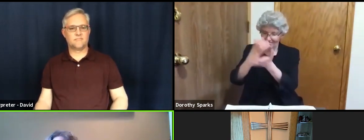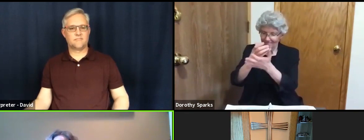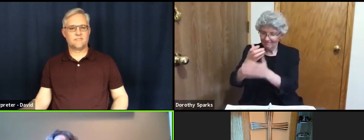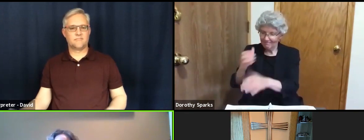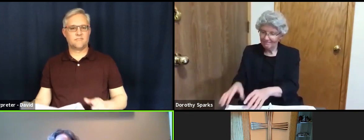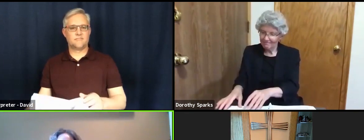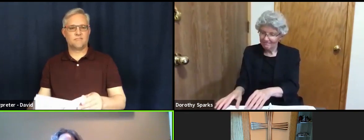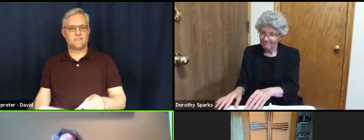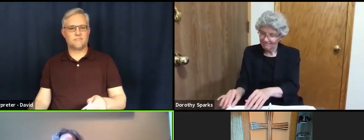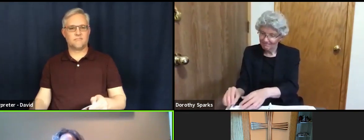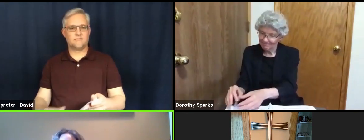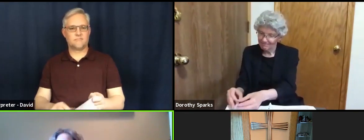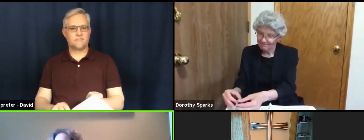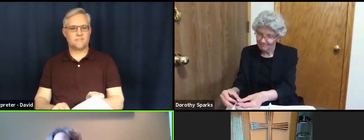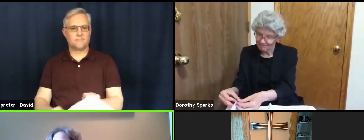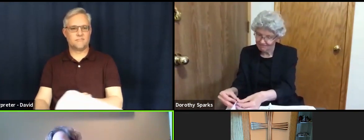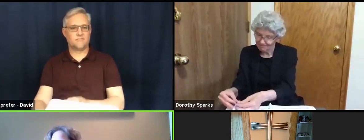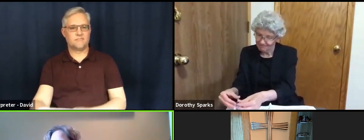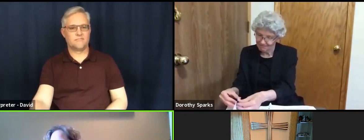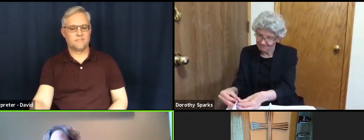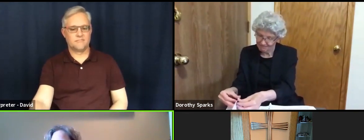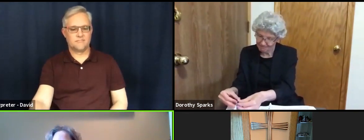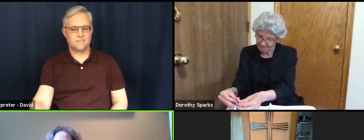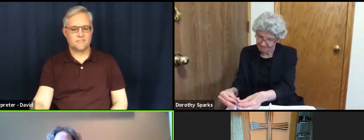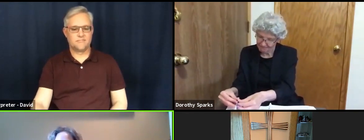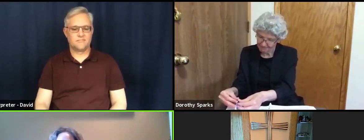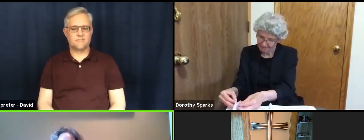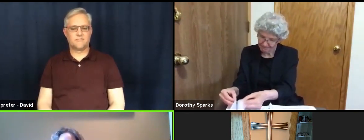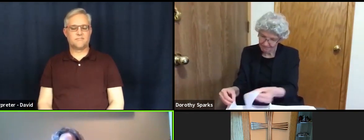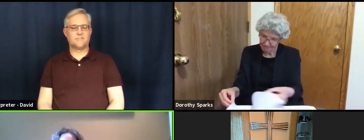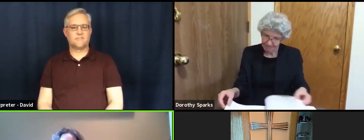Again, after supper, he took the cup,